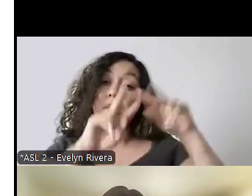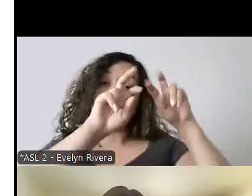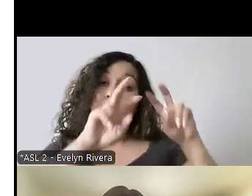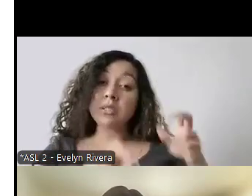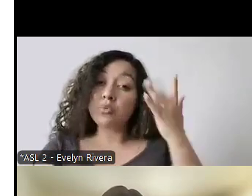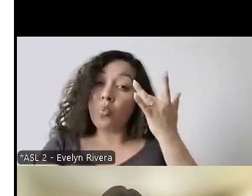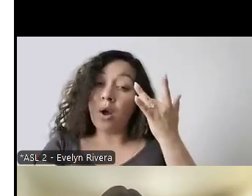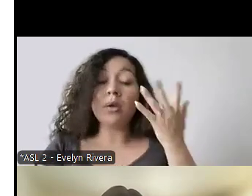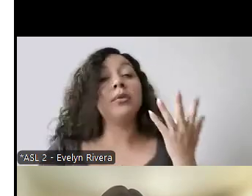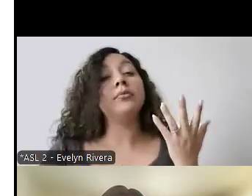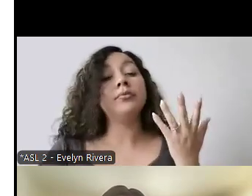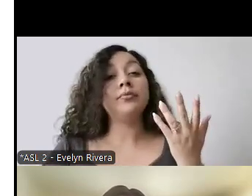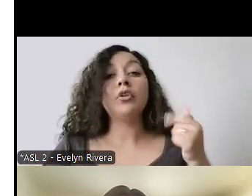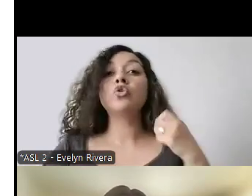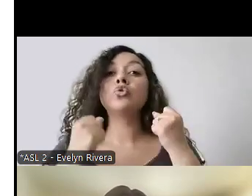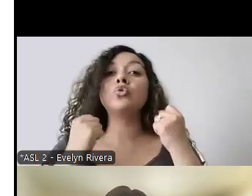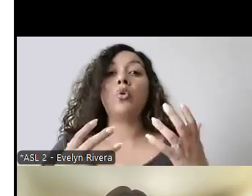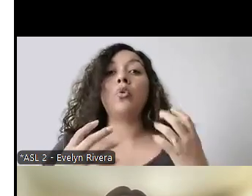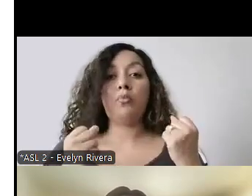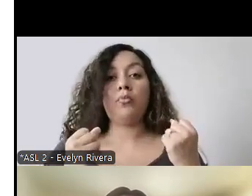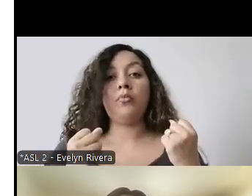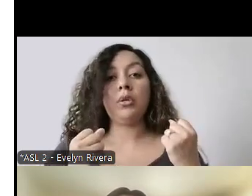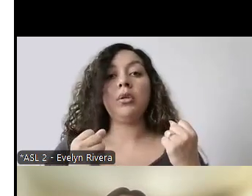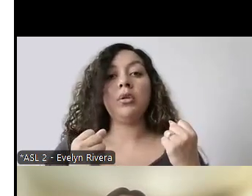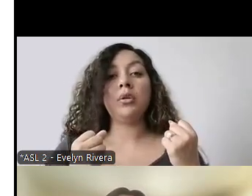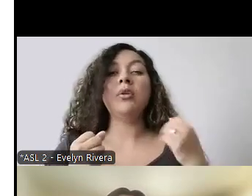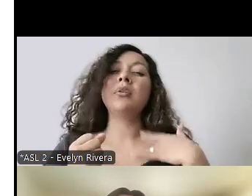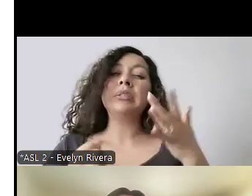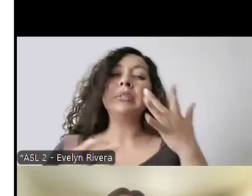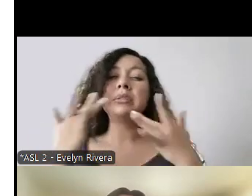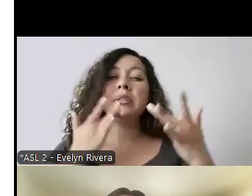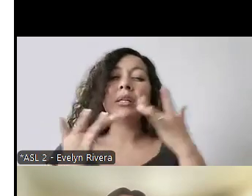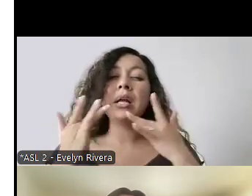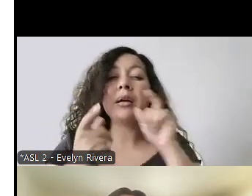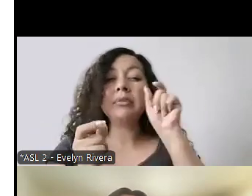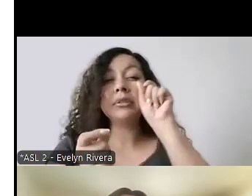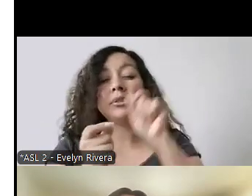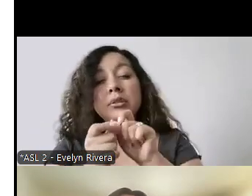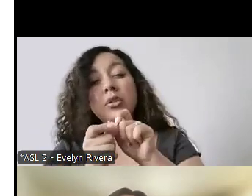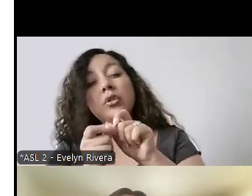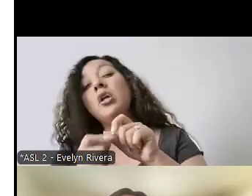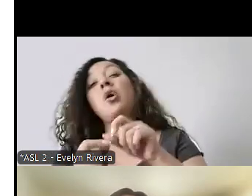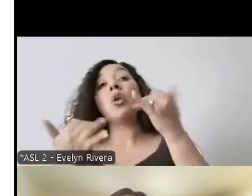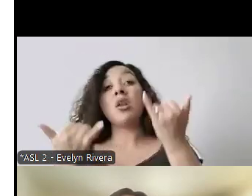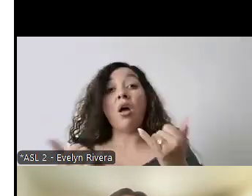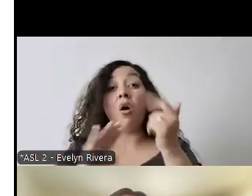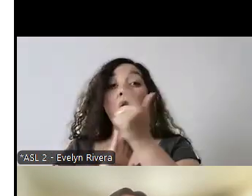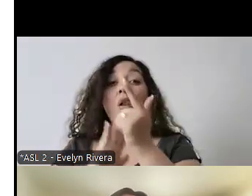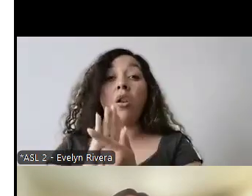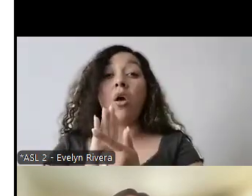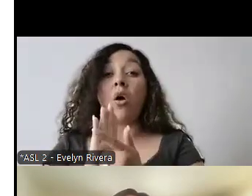because there were so many there was a lack of specificity in existing law regarding these